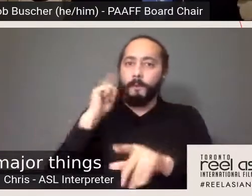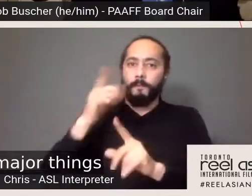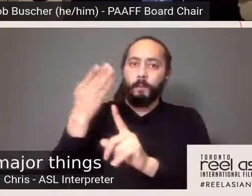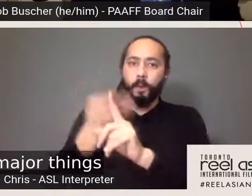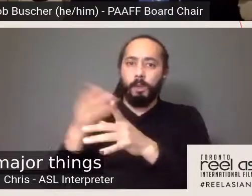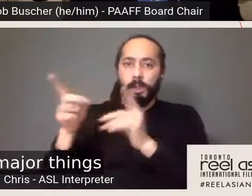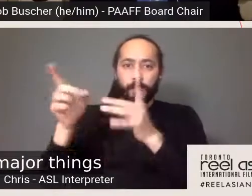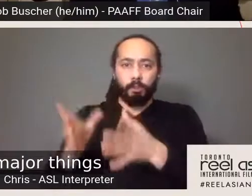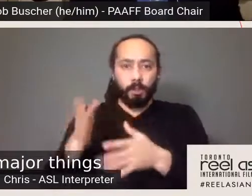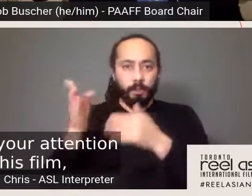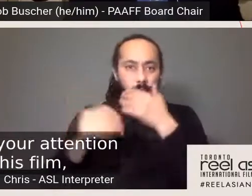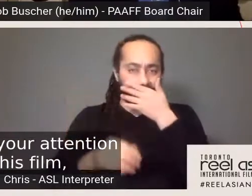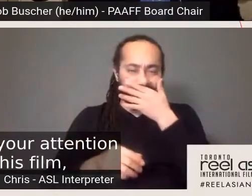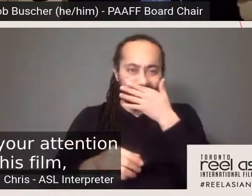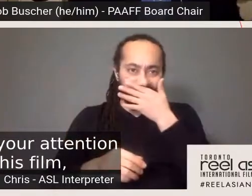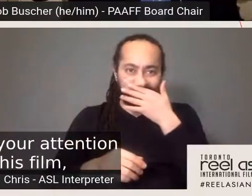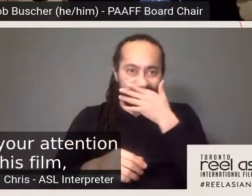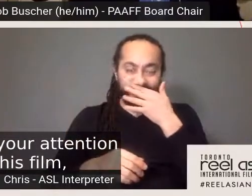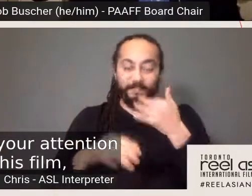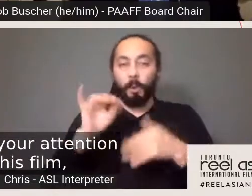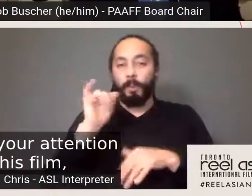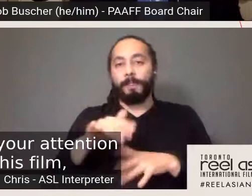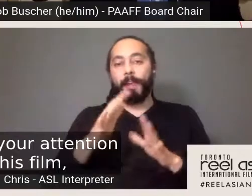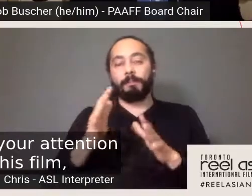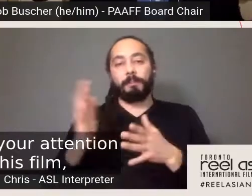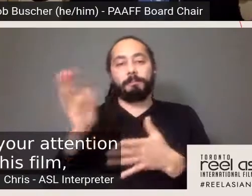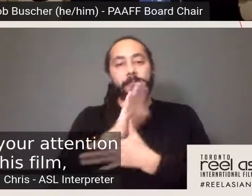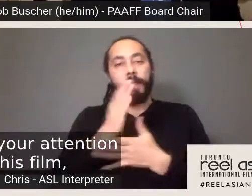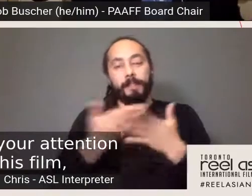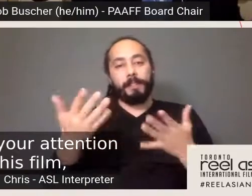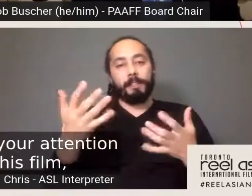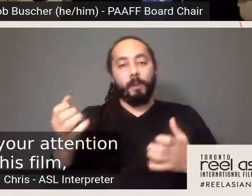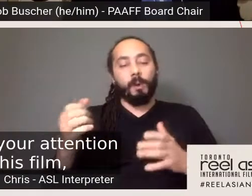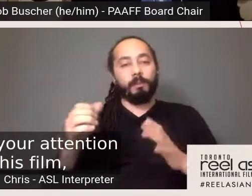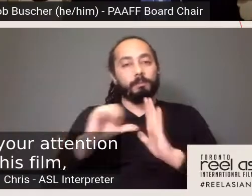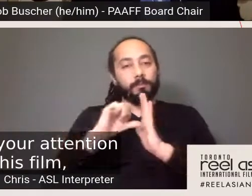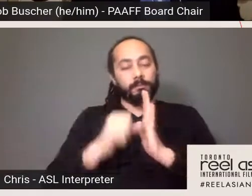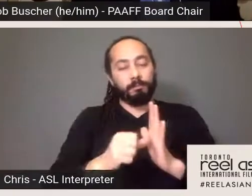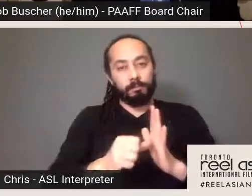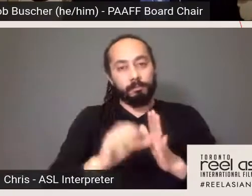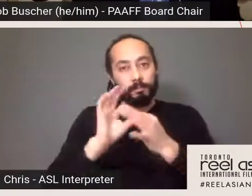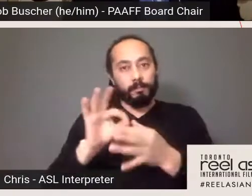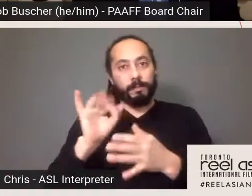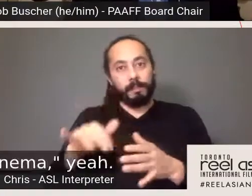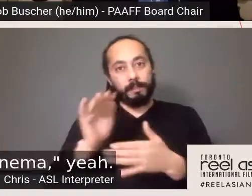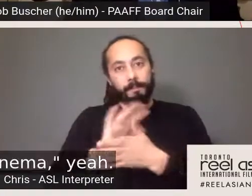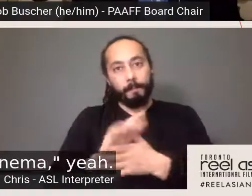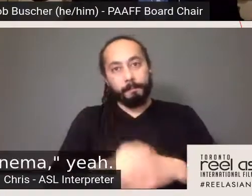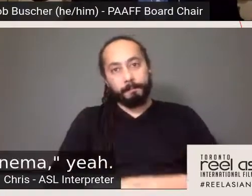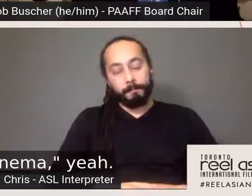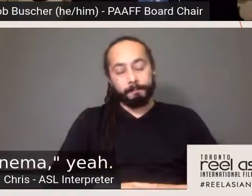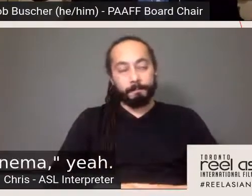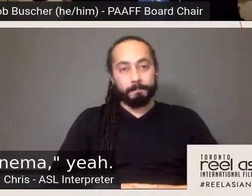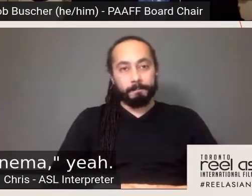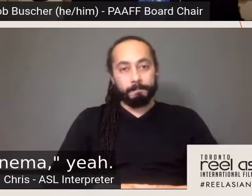the two major things that I want to draw your attention in relation to this film, The Labyrinth. So